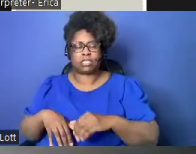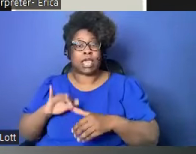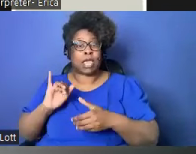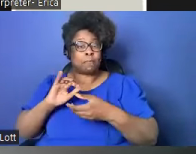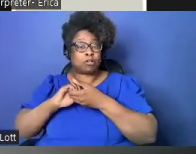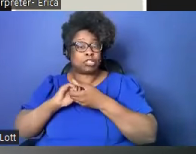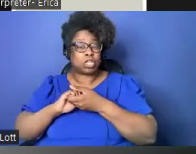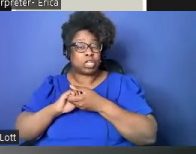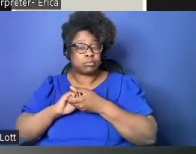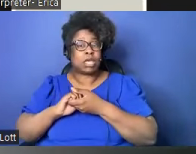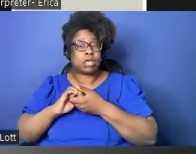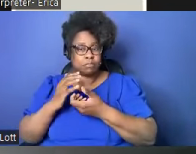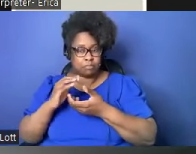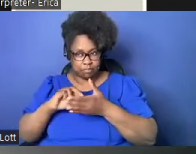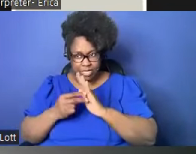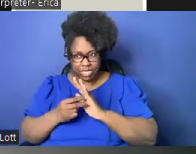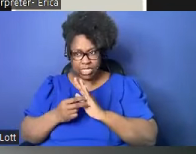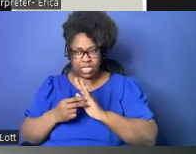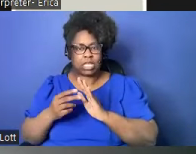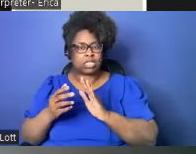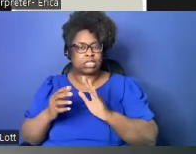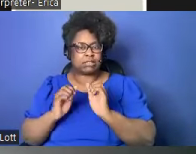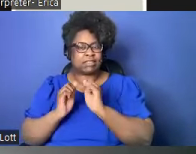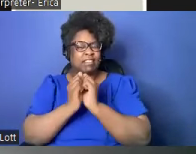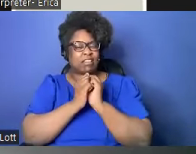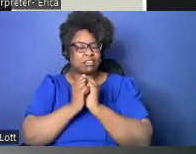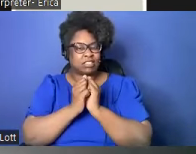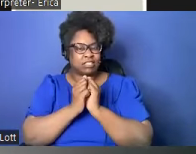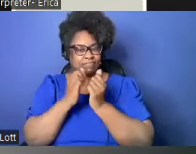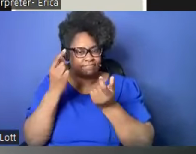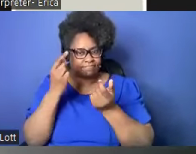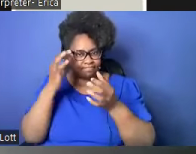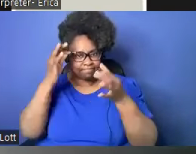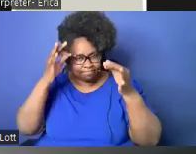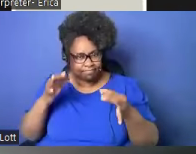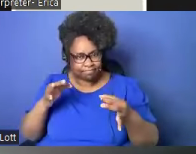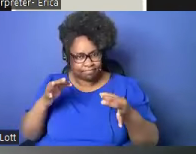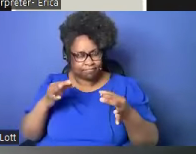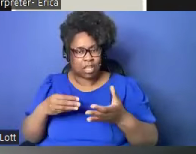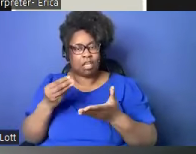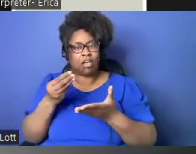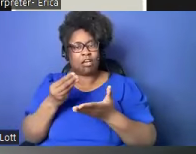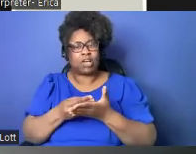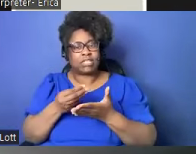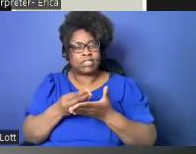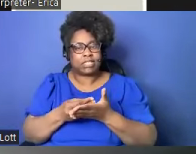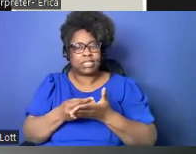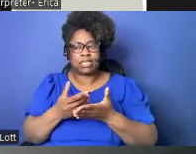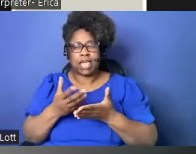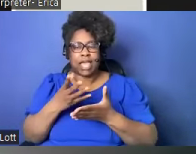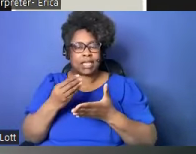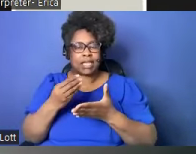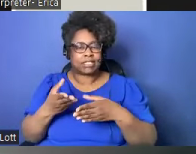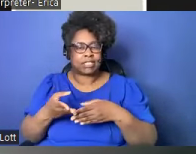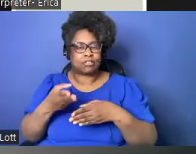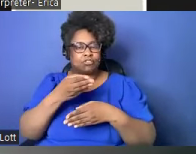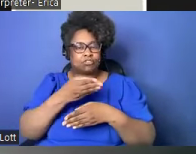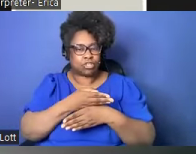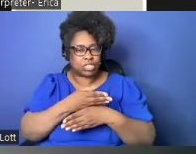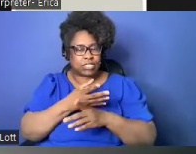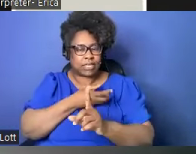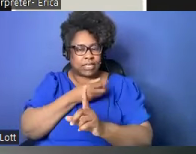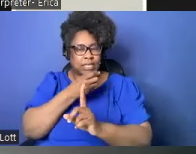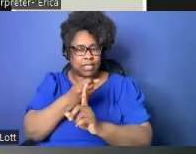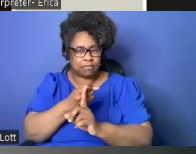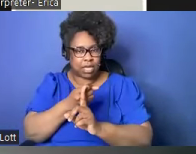by opening up more opportunities, funding, and overall increasing the potential footprint and impact of